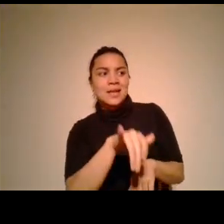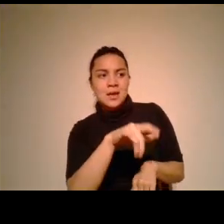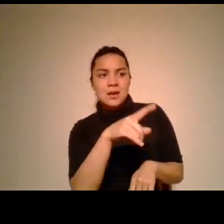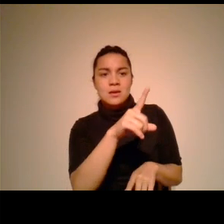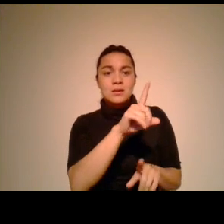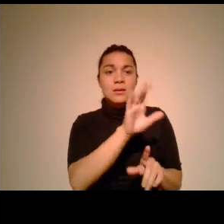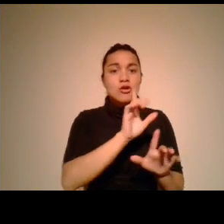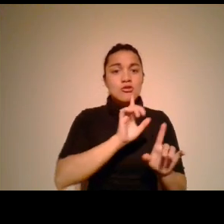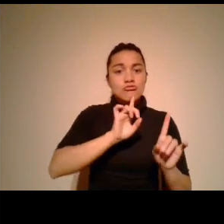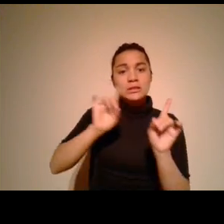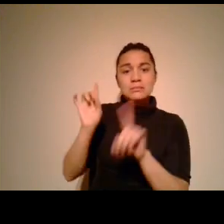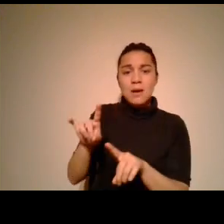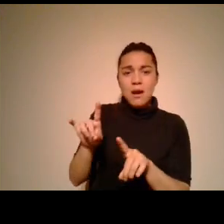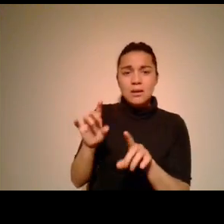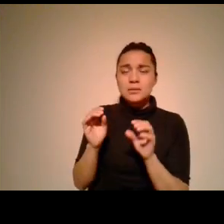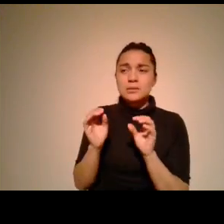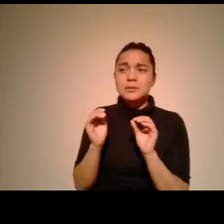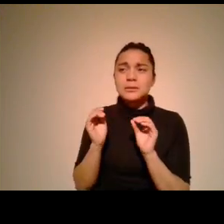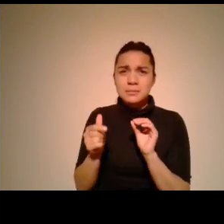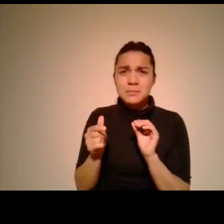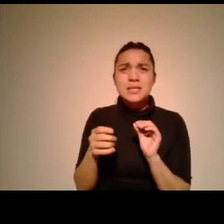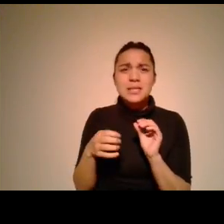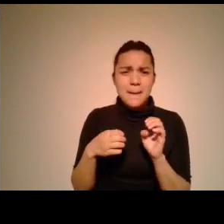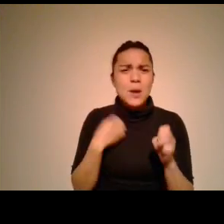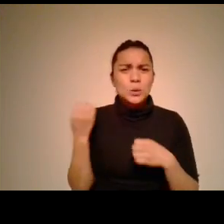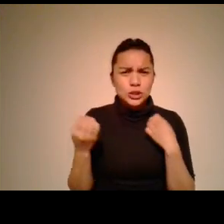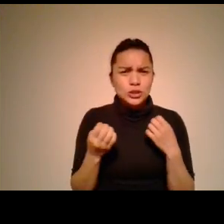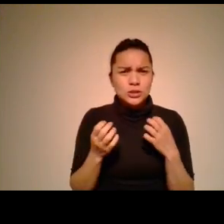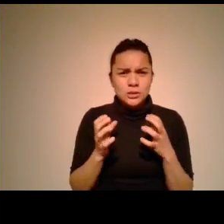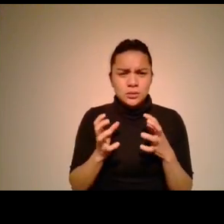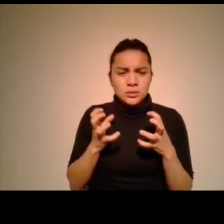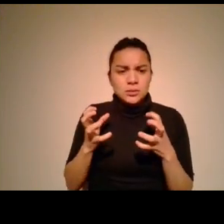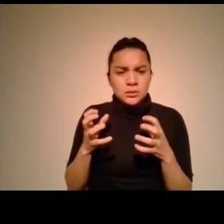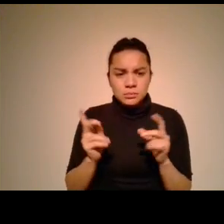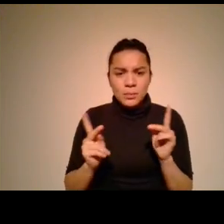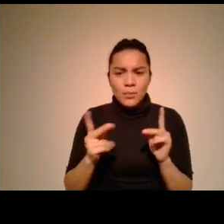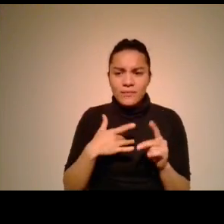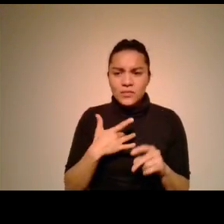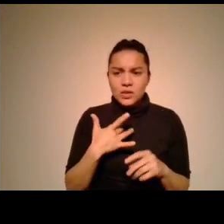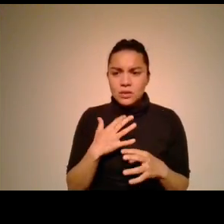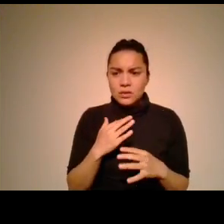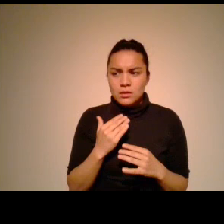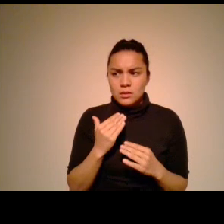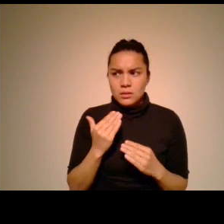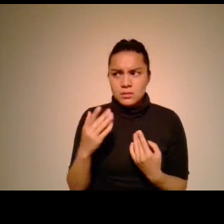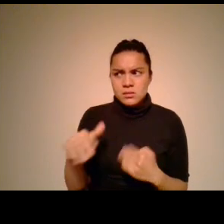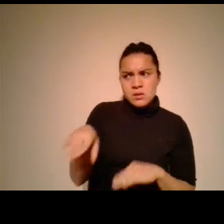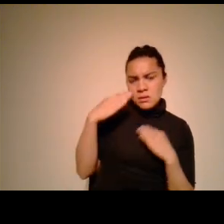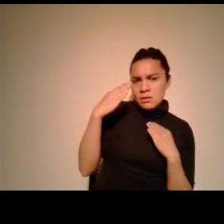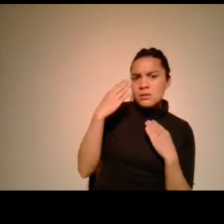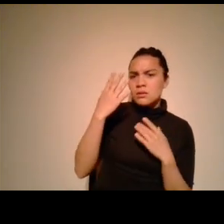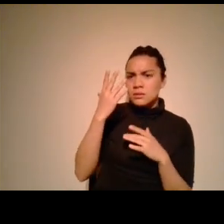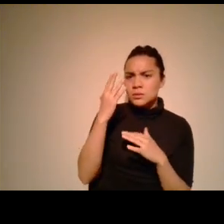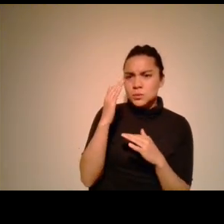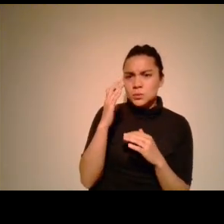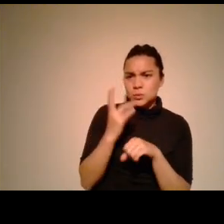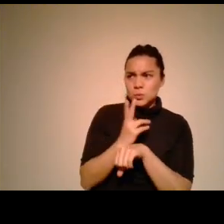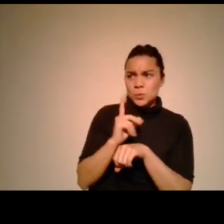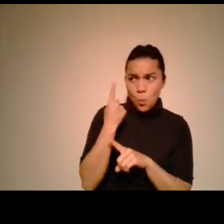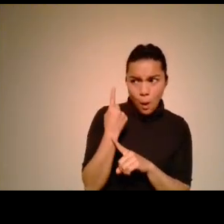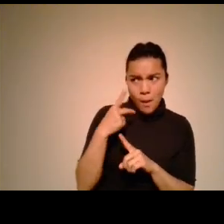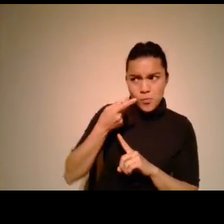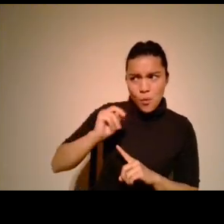I don't want to say emotionally, but a little bit emotionally, where people feel really restricted when I ask them to use a certain pronoun, or when